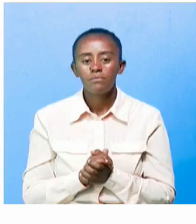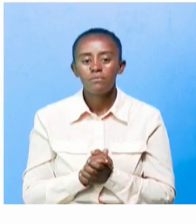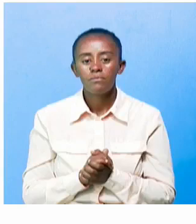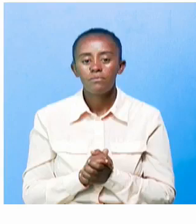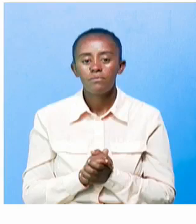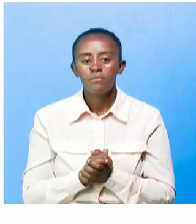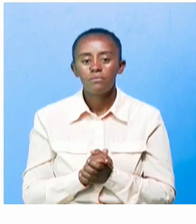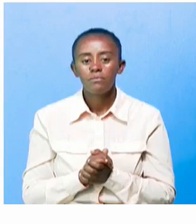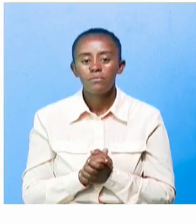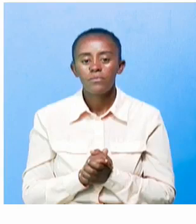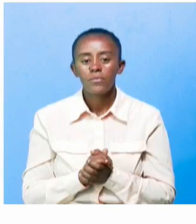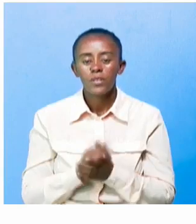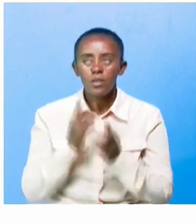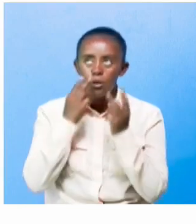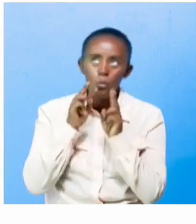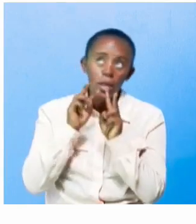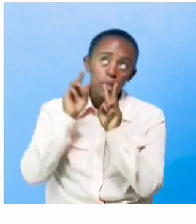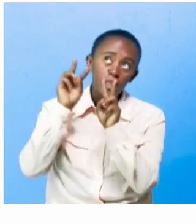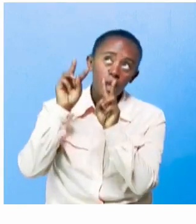Look at the sky.